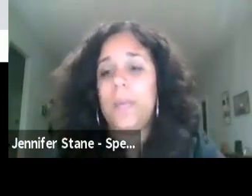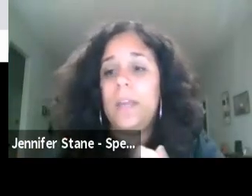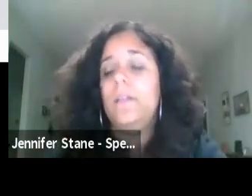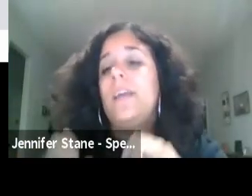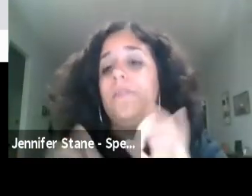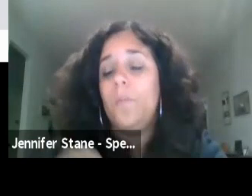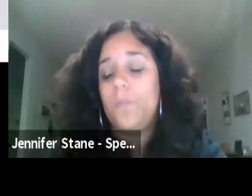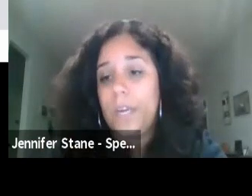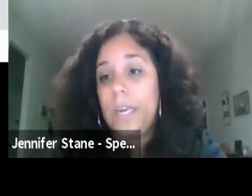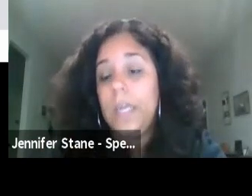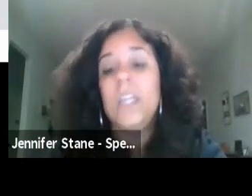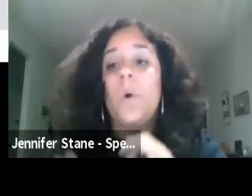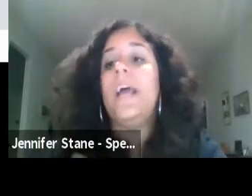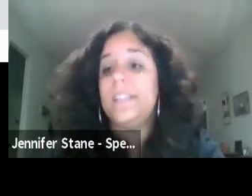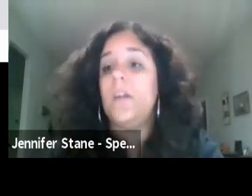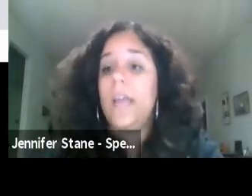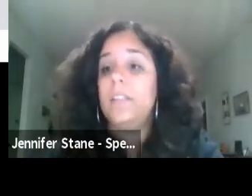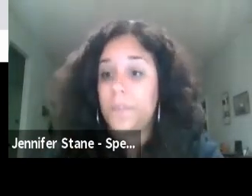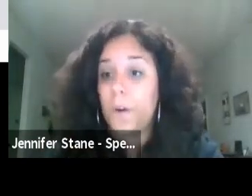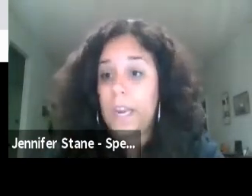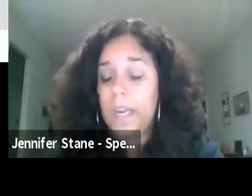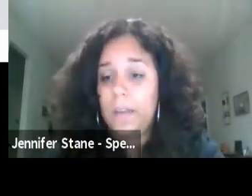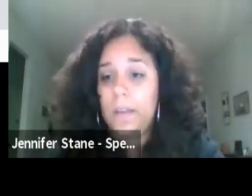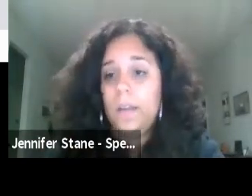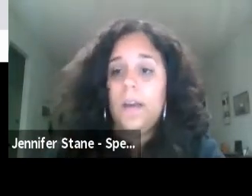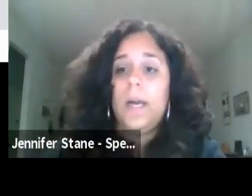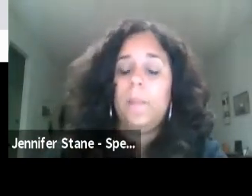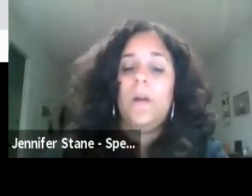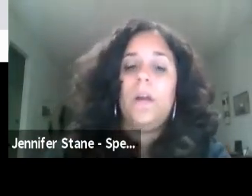can type in like foam free or SLS free